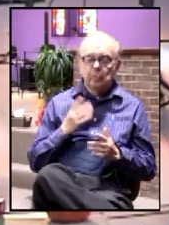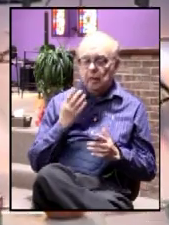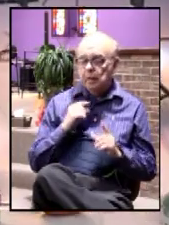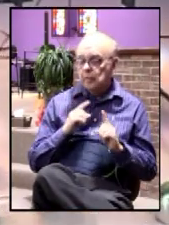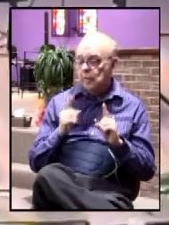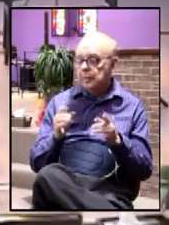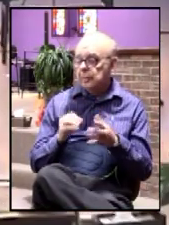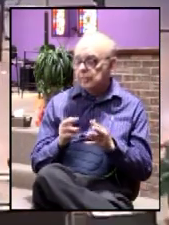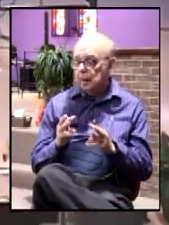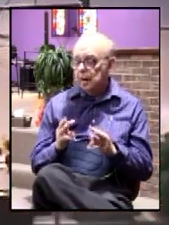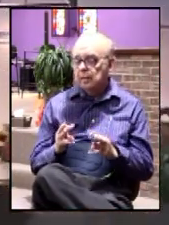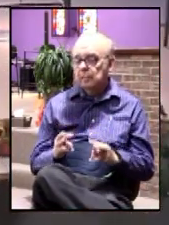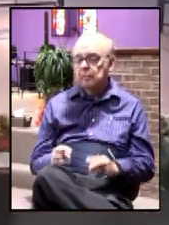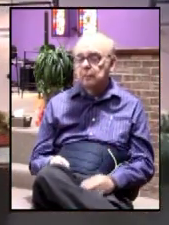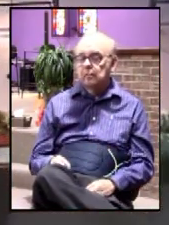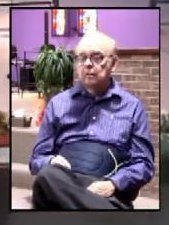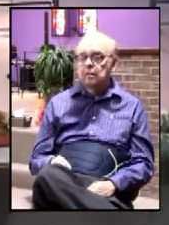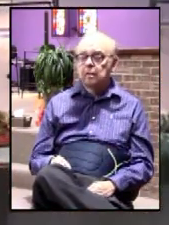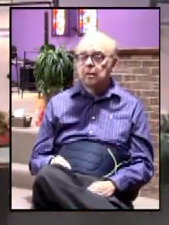direction.